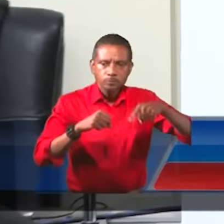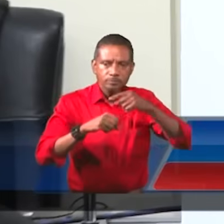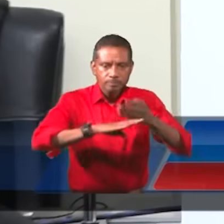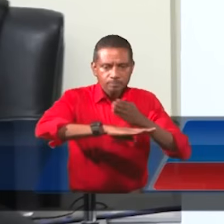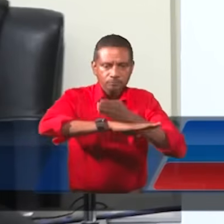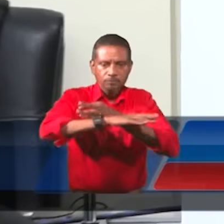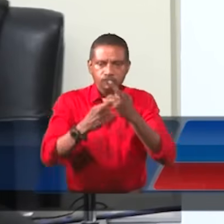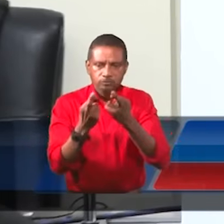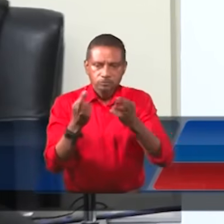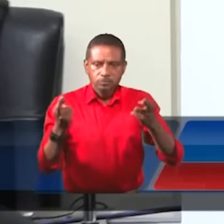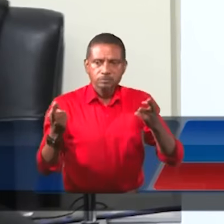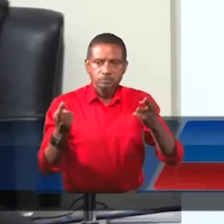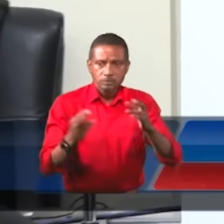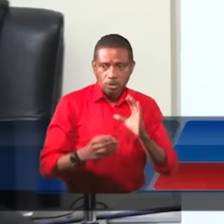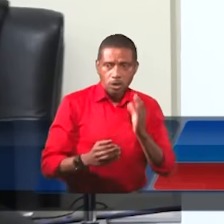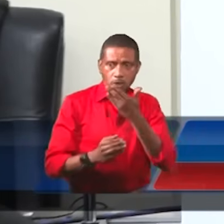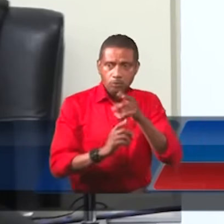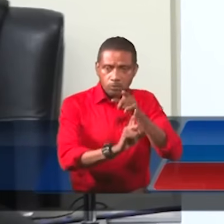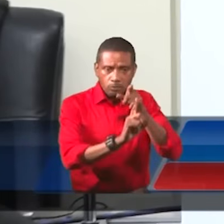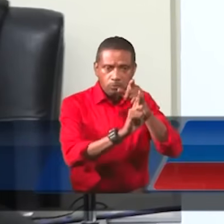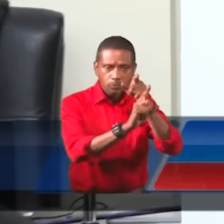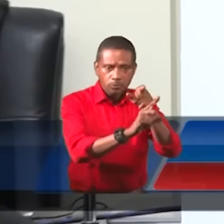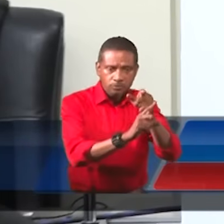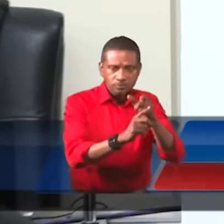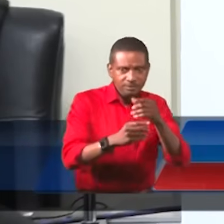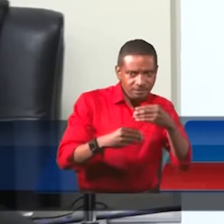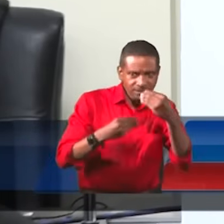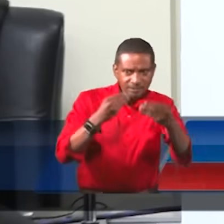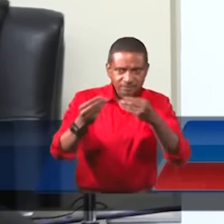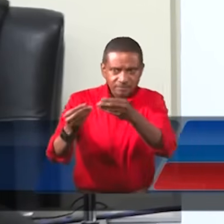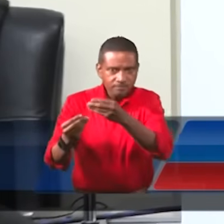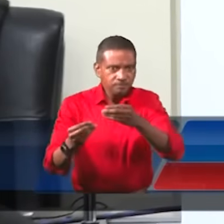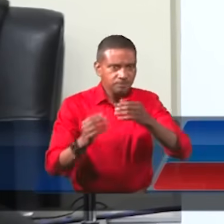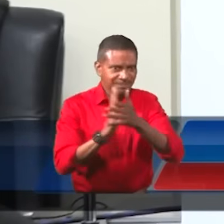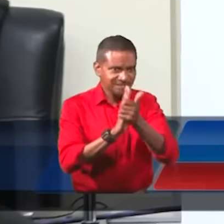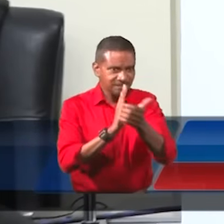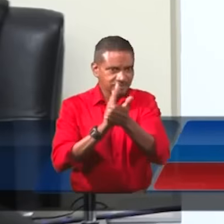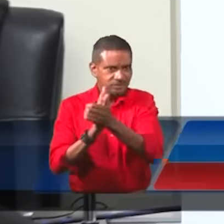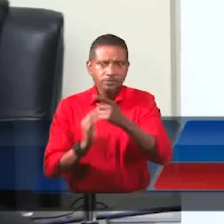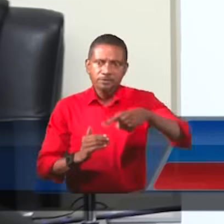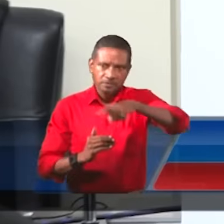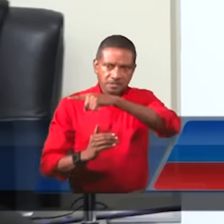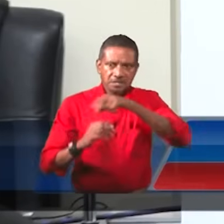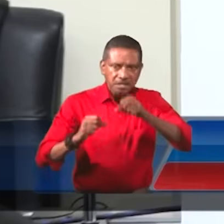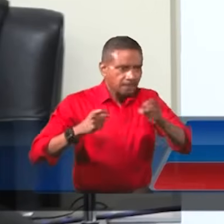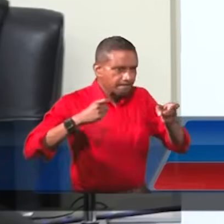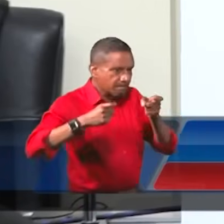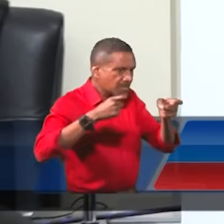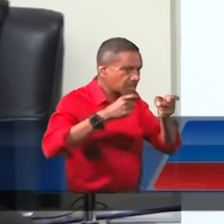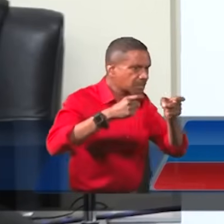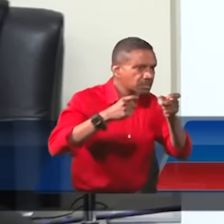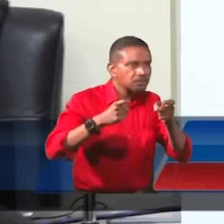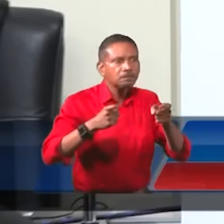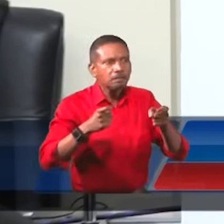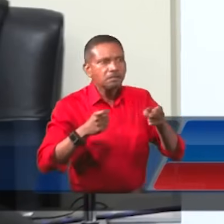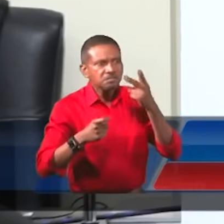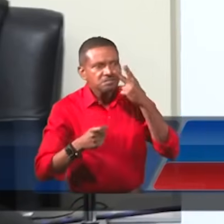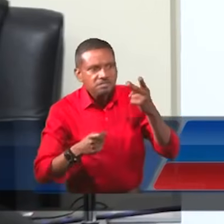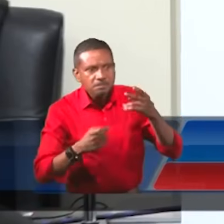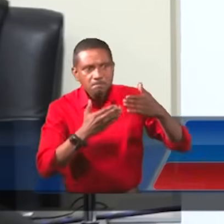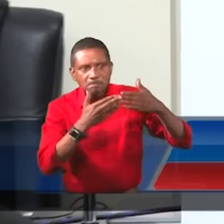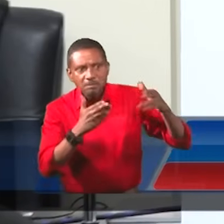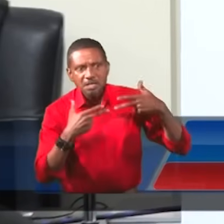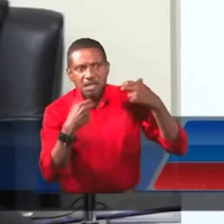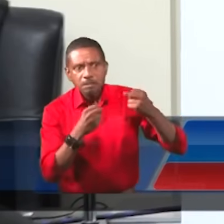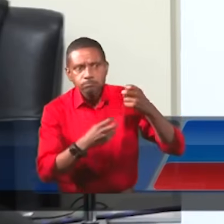goal is to equip you with the necessary skills to effectively manage and respond to public health crises related